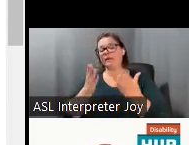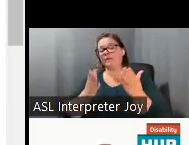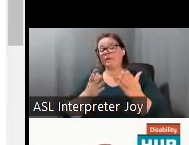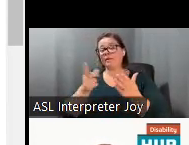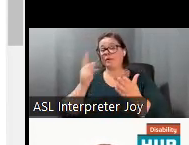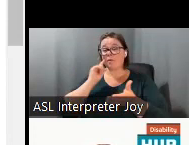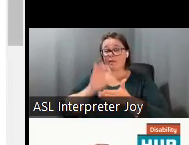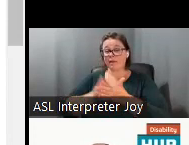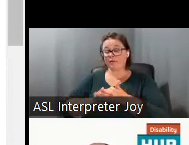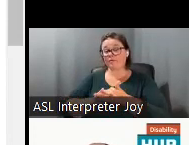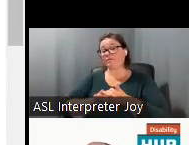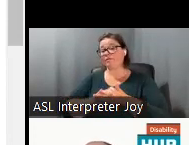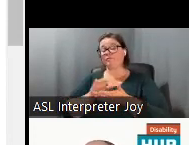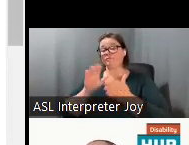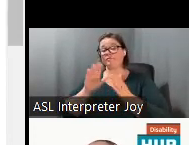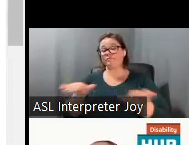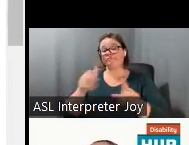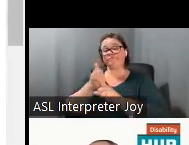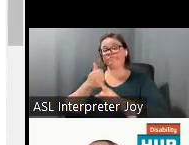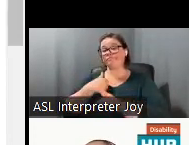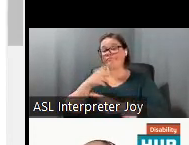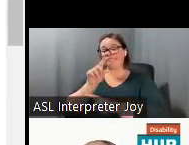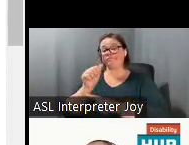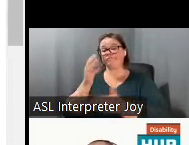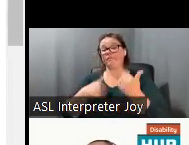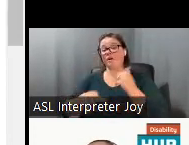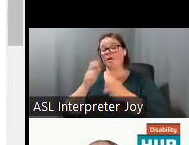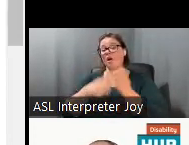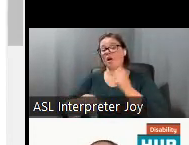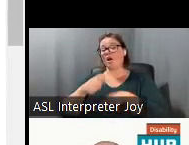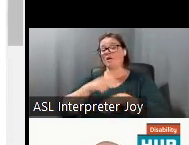that a child with a disability might have a harder time finding work or couldn't